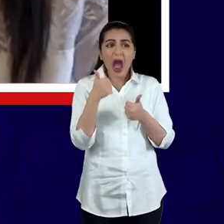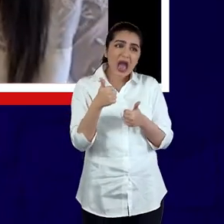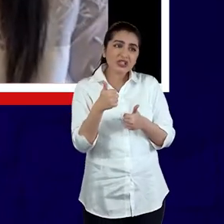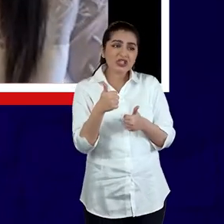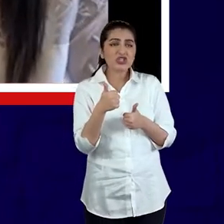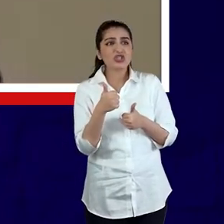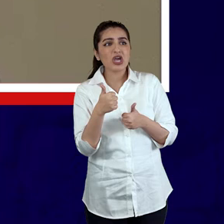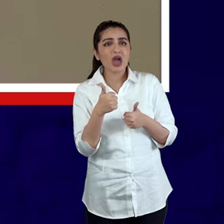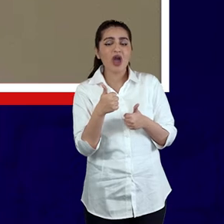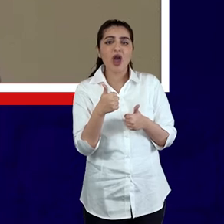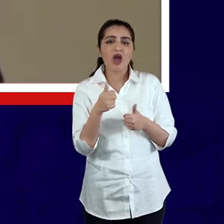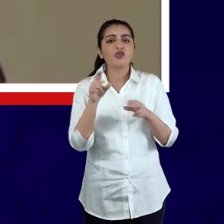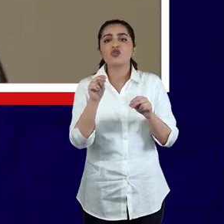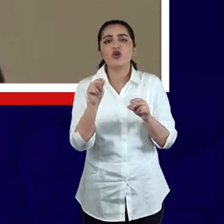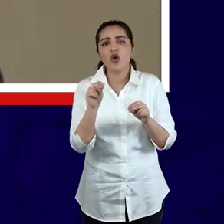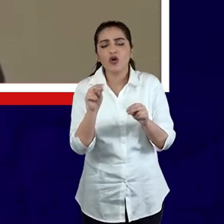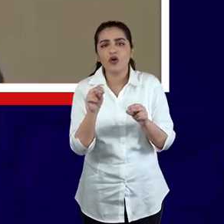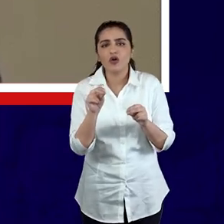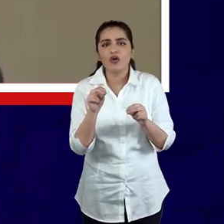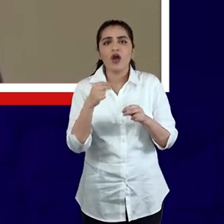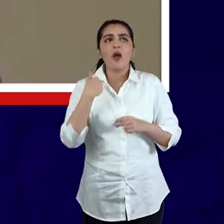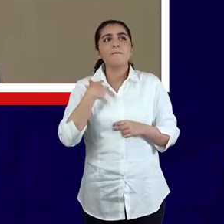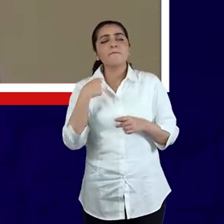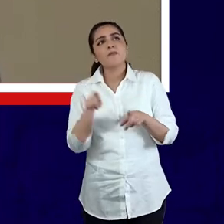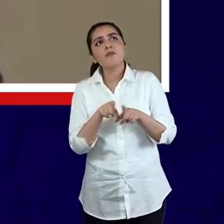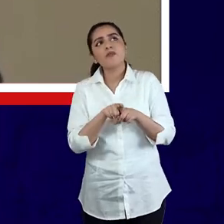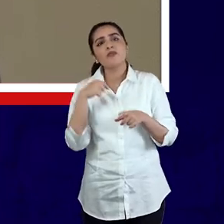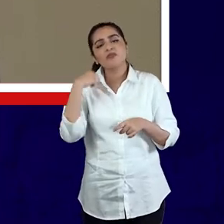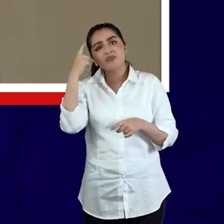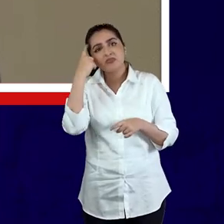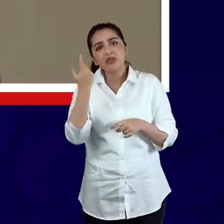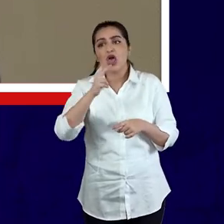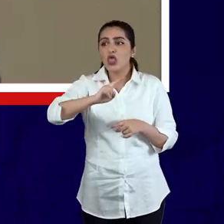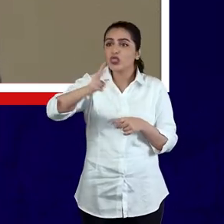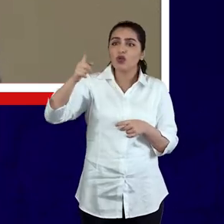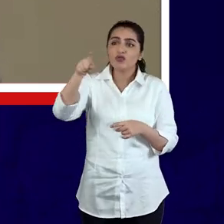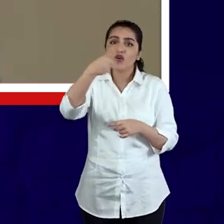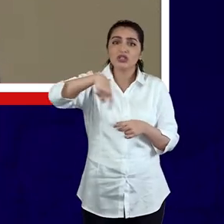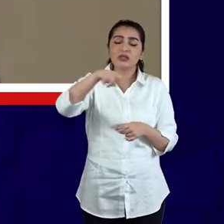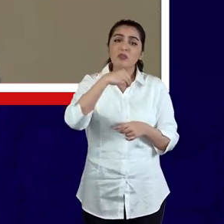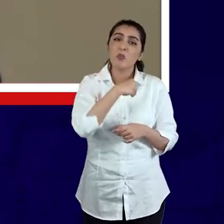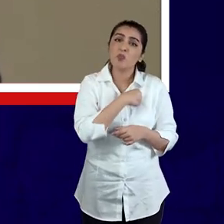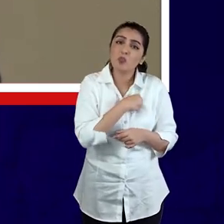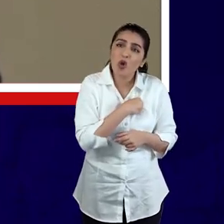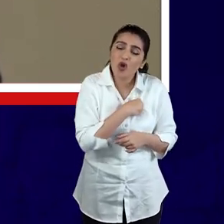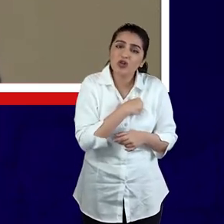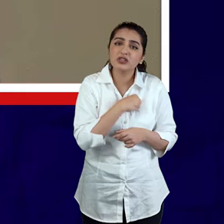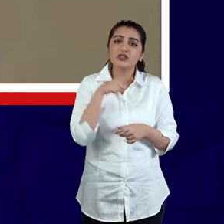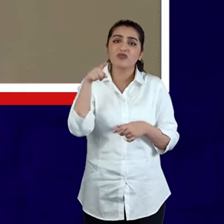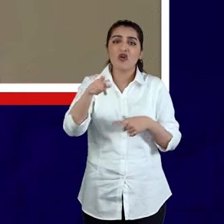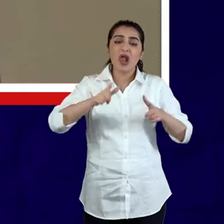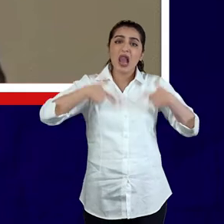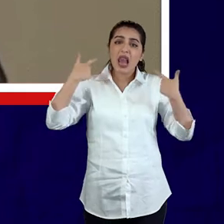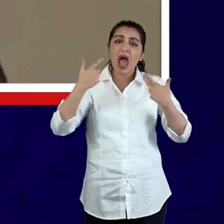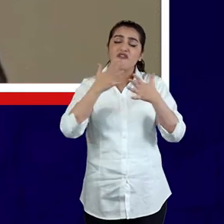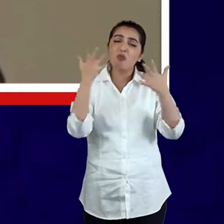good thing to sell, but because it is now. And, you know, but I think because they really are the ones who suffered the most indignities